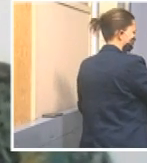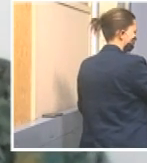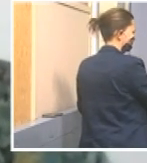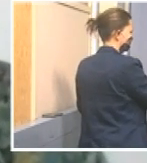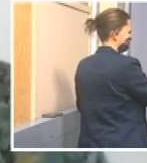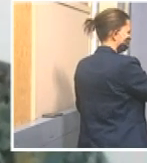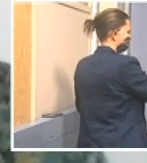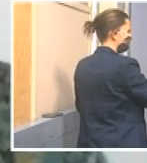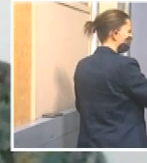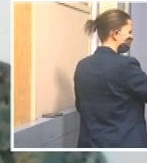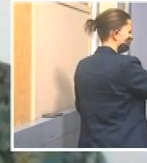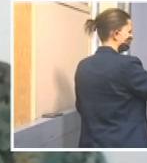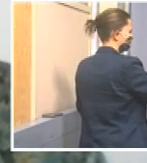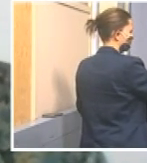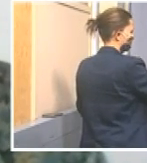Can you hear me?